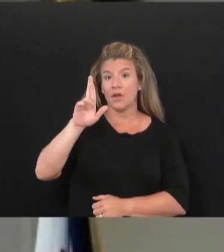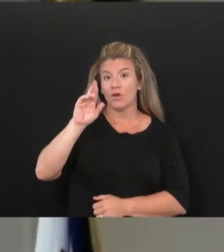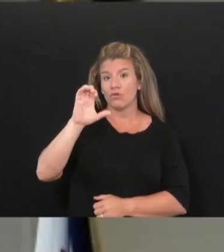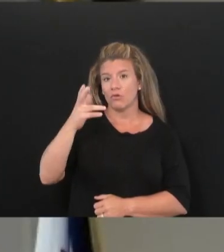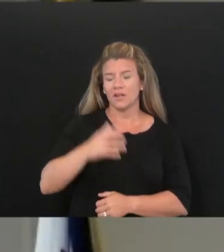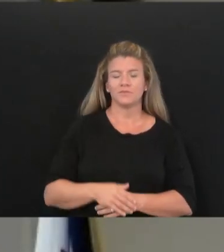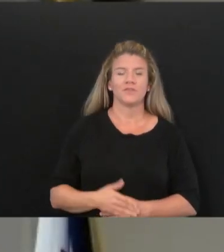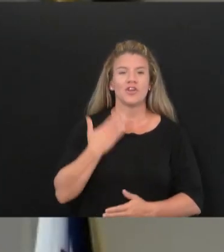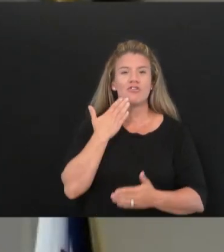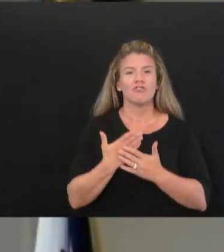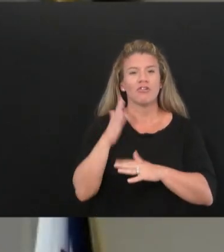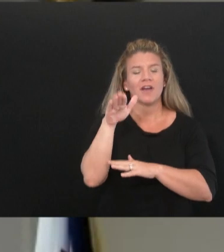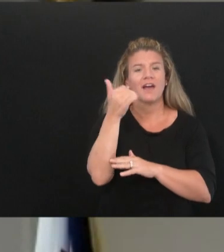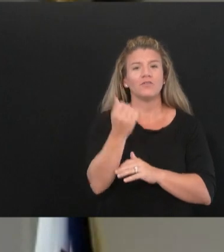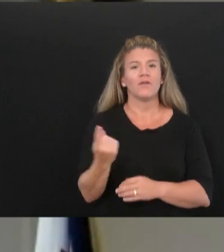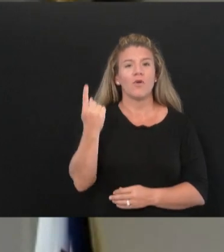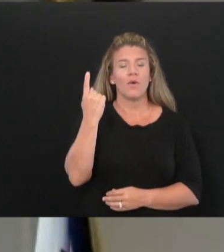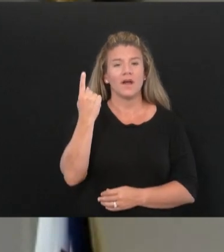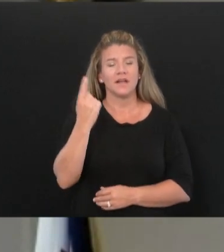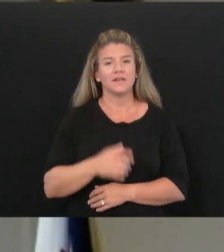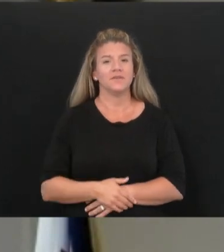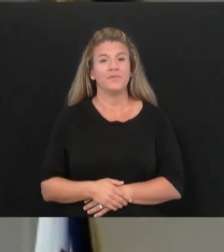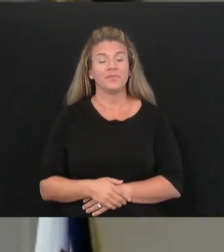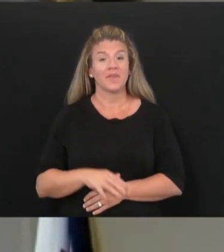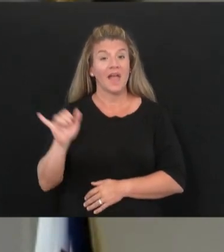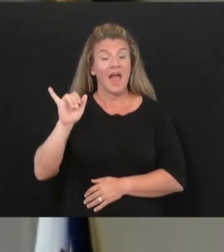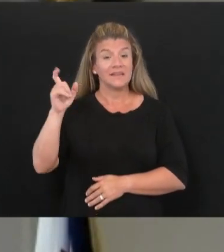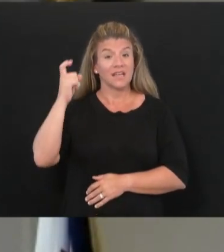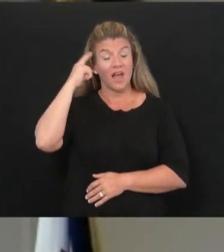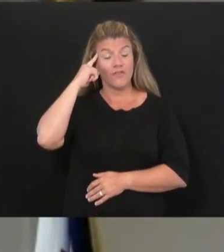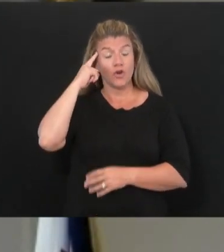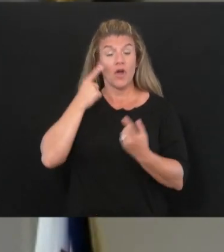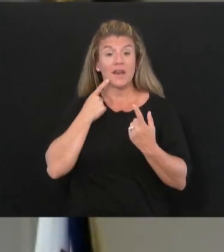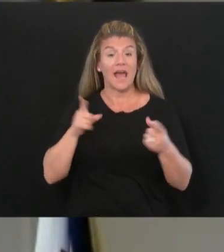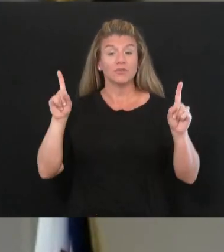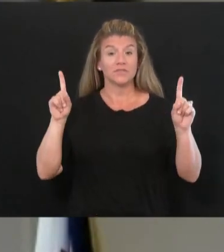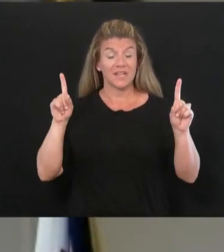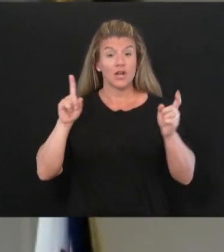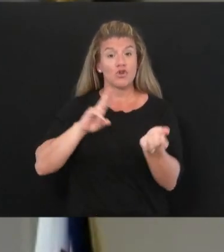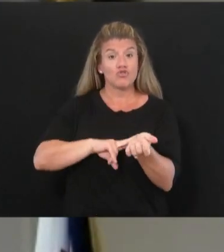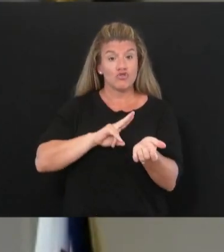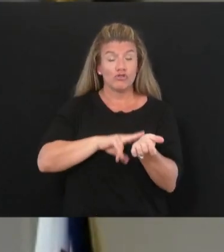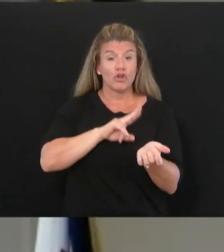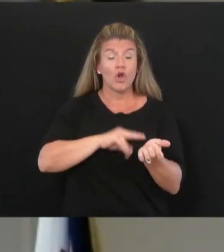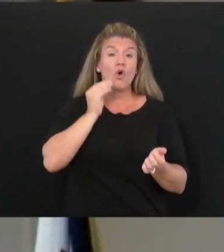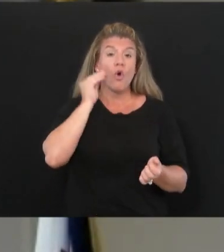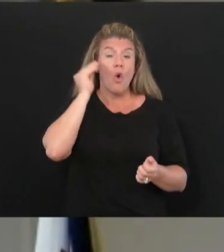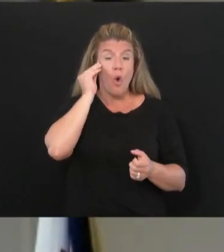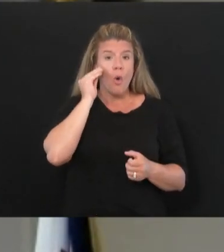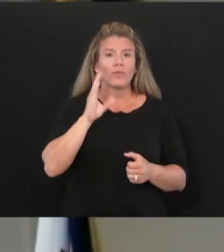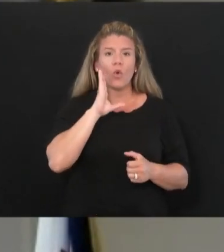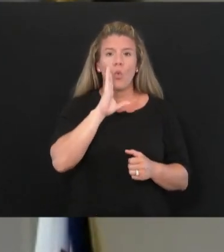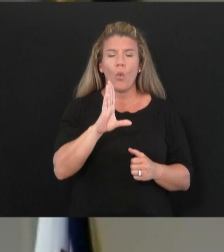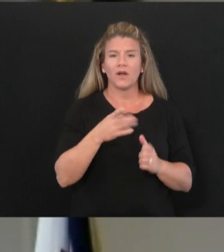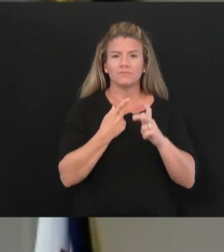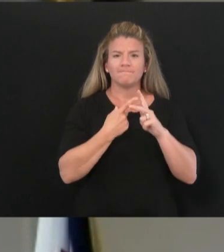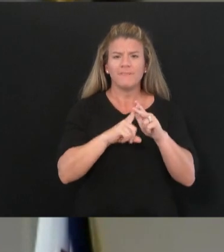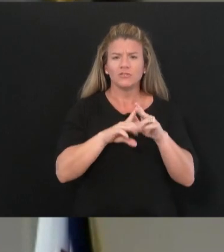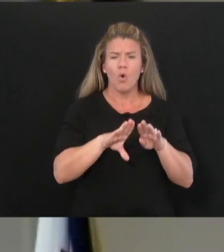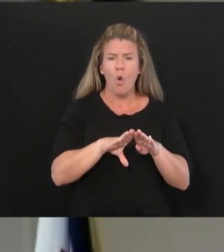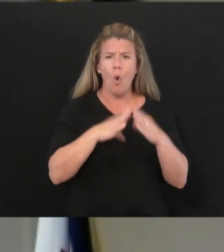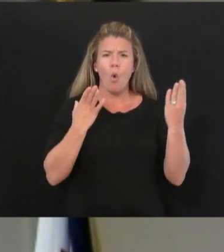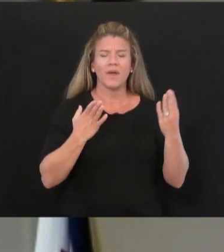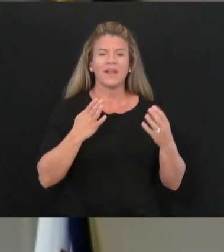Good afternoon, everyone. As the governor announced, nursing homes will begin a phased approach